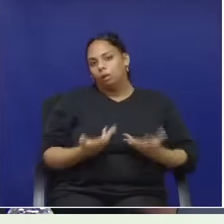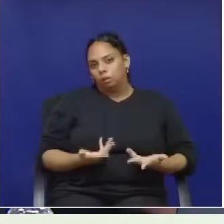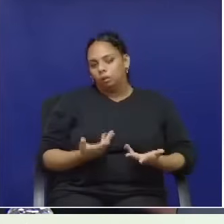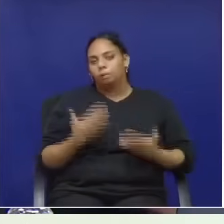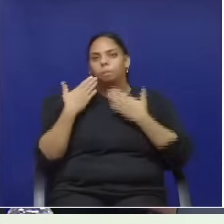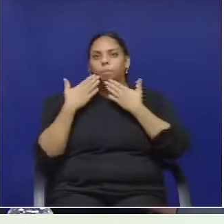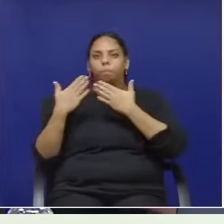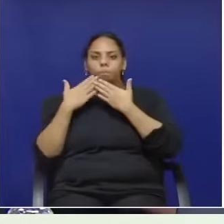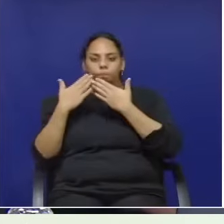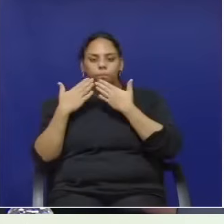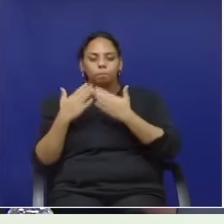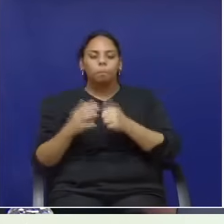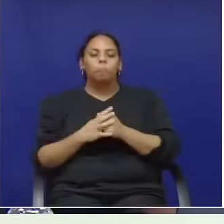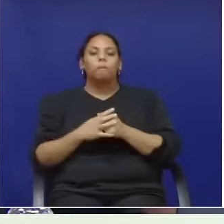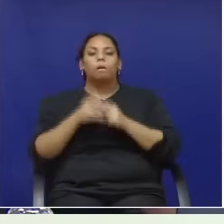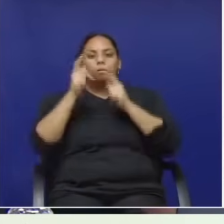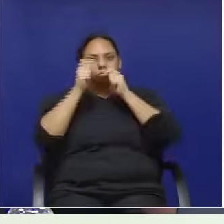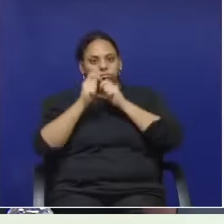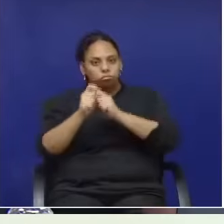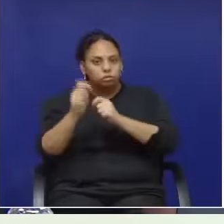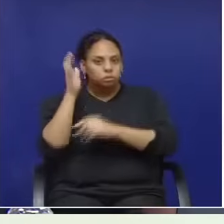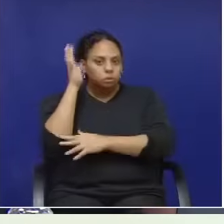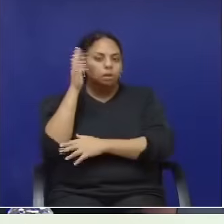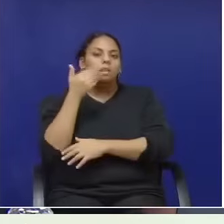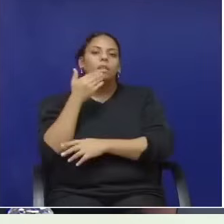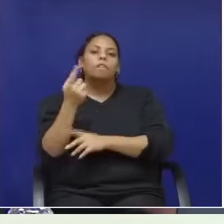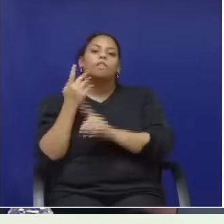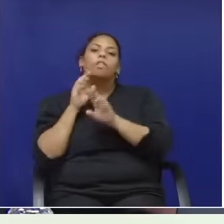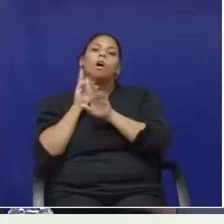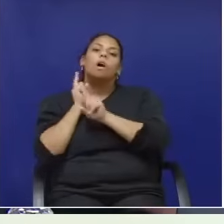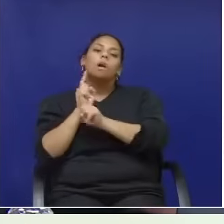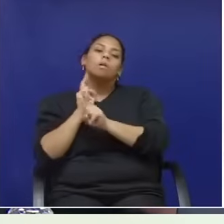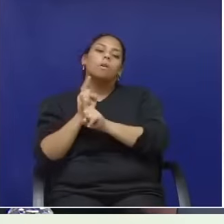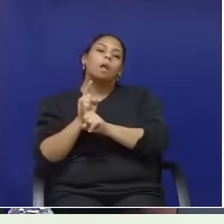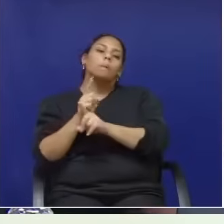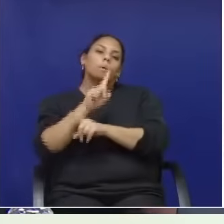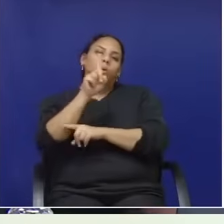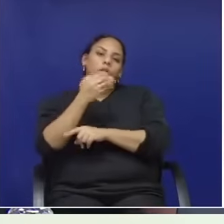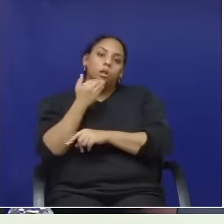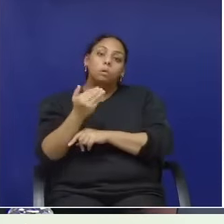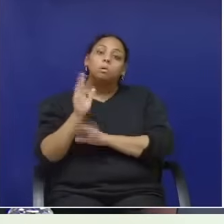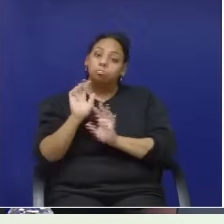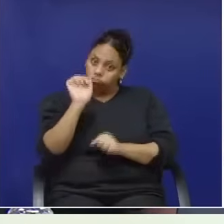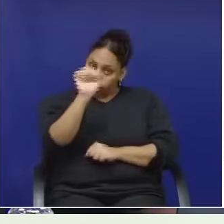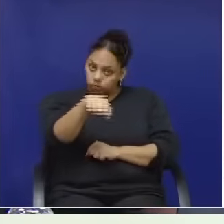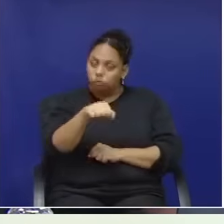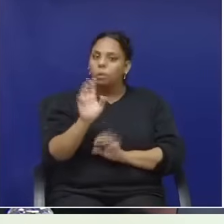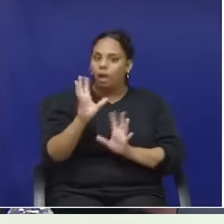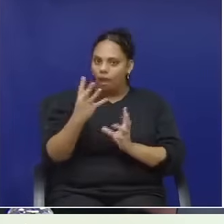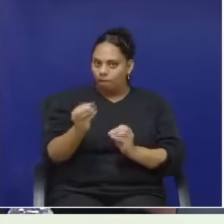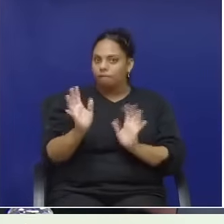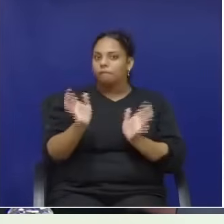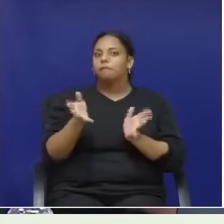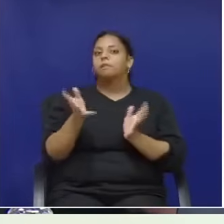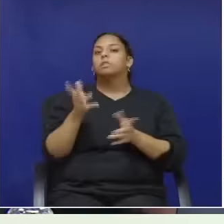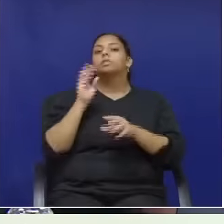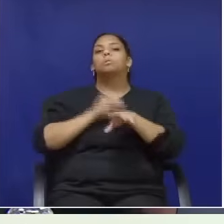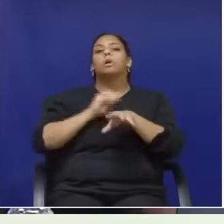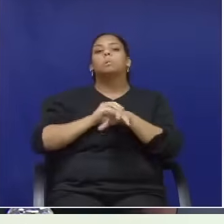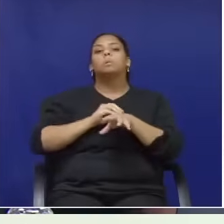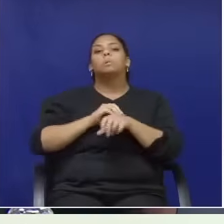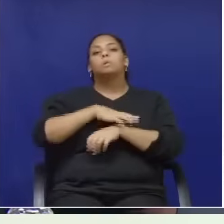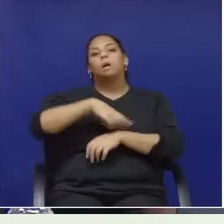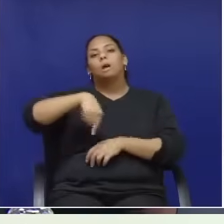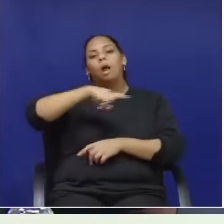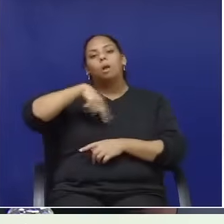Thank you, Honorable Speaker. Thanks for the follow-up question. Yes, indeed, we have had problems around this space, but